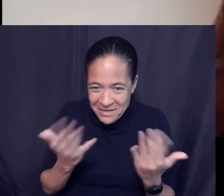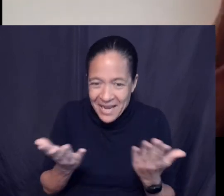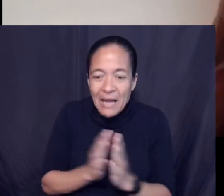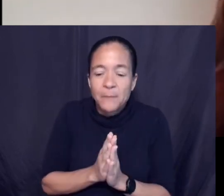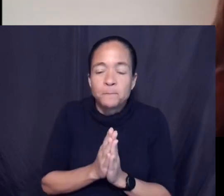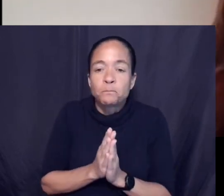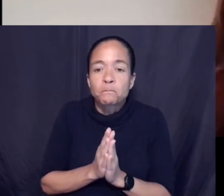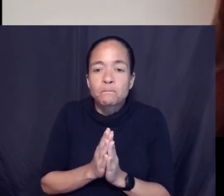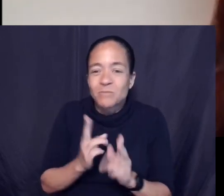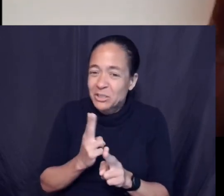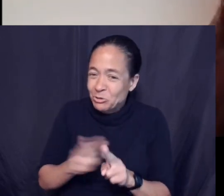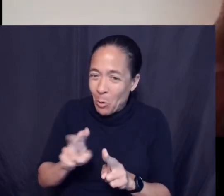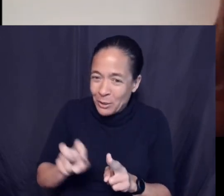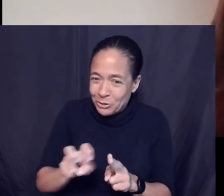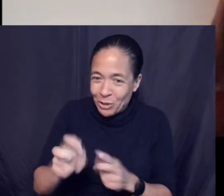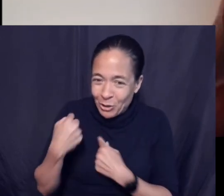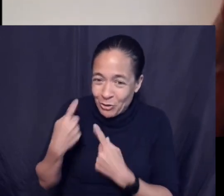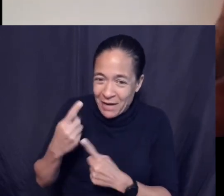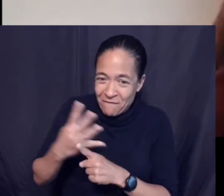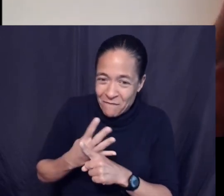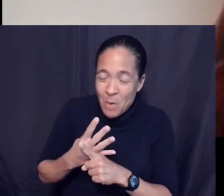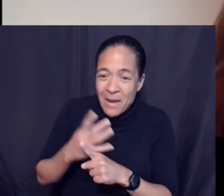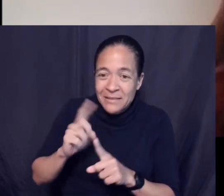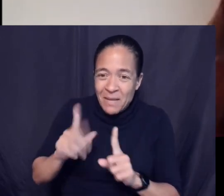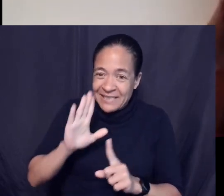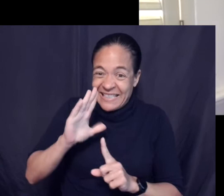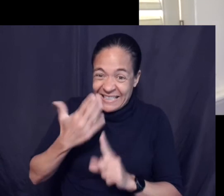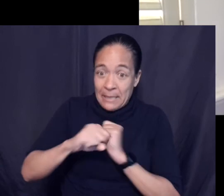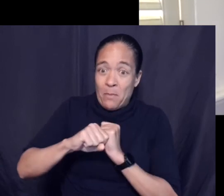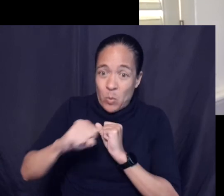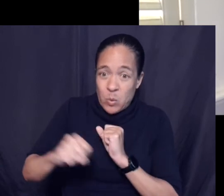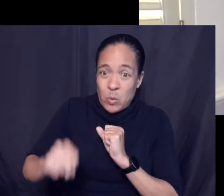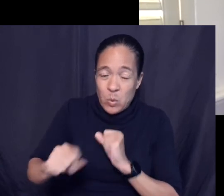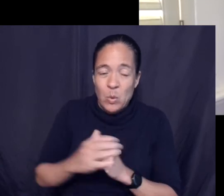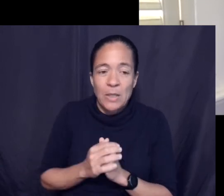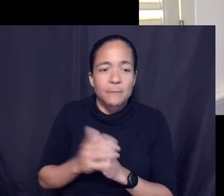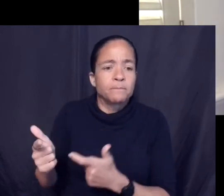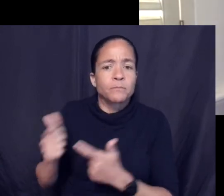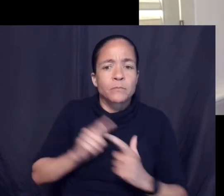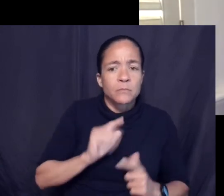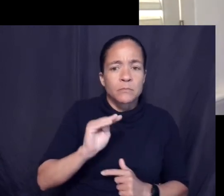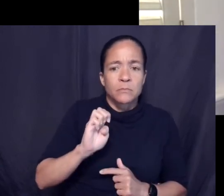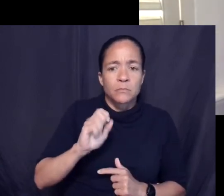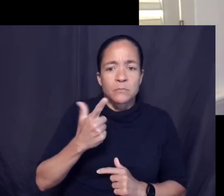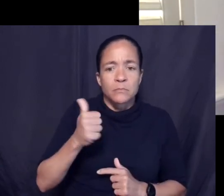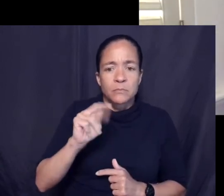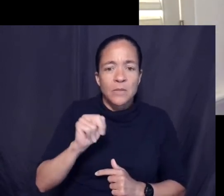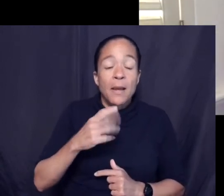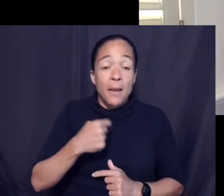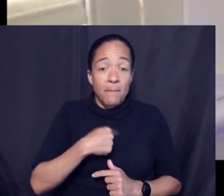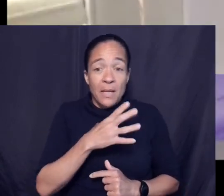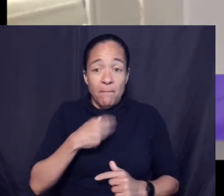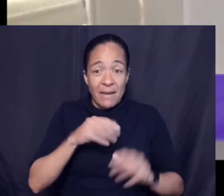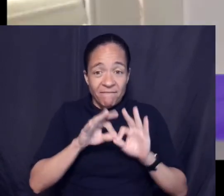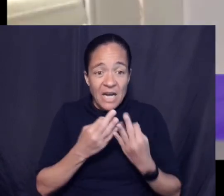now. But it's been a short journey and a long journey, kind of all at the same time so far. My name is Megan Bowden.